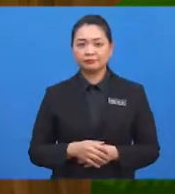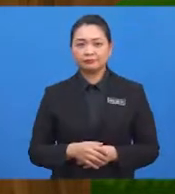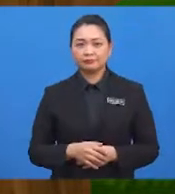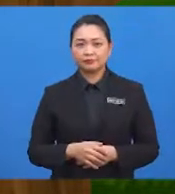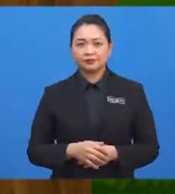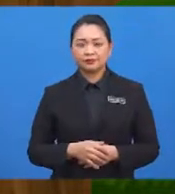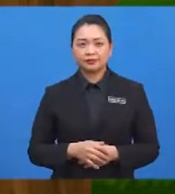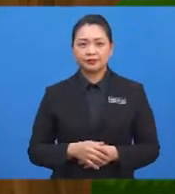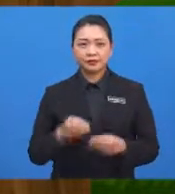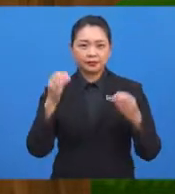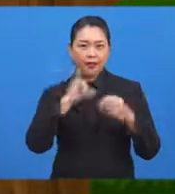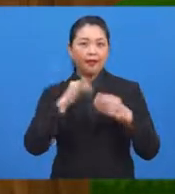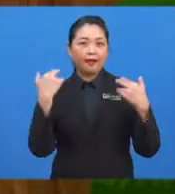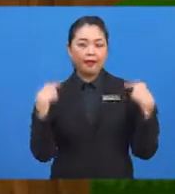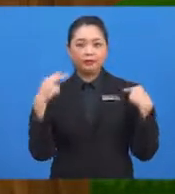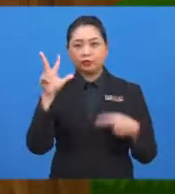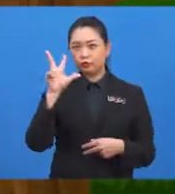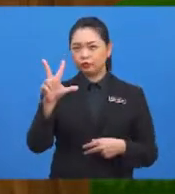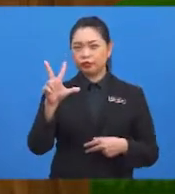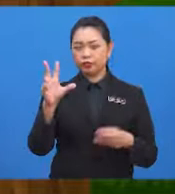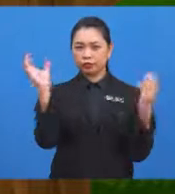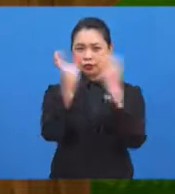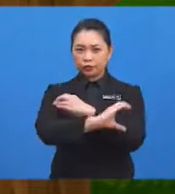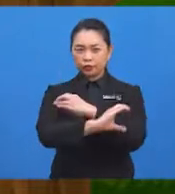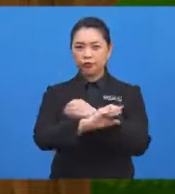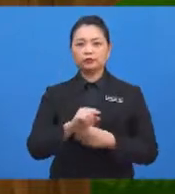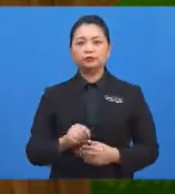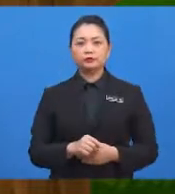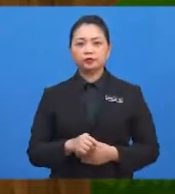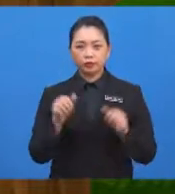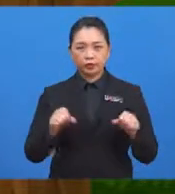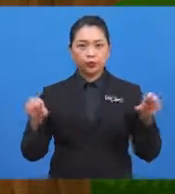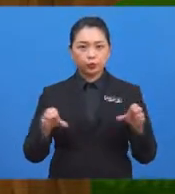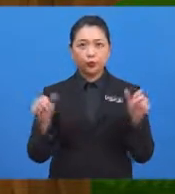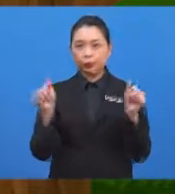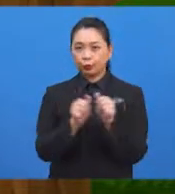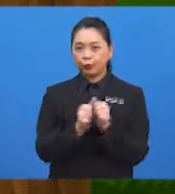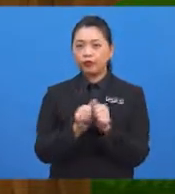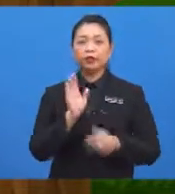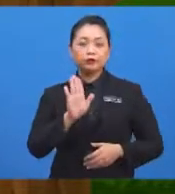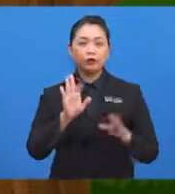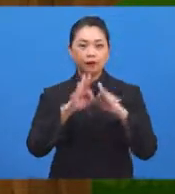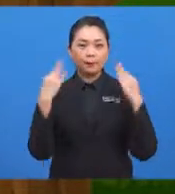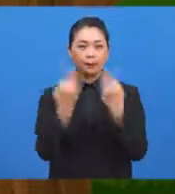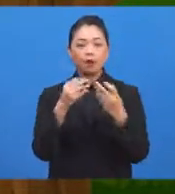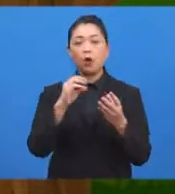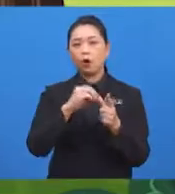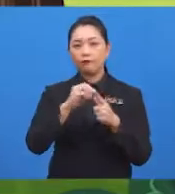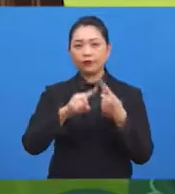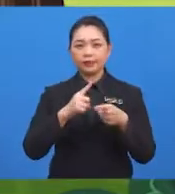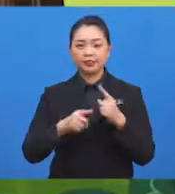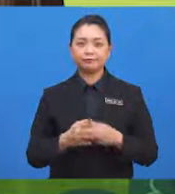I have three challenges for you that you can do with your family or your friends.